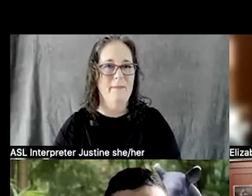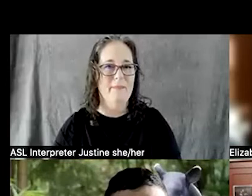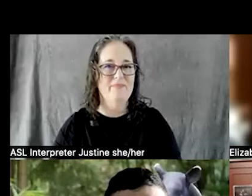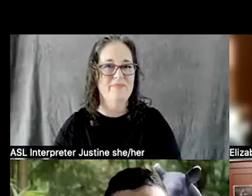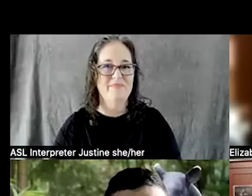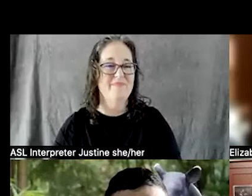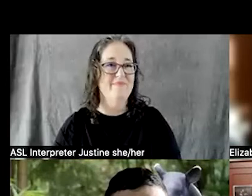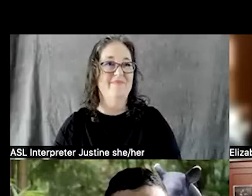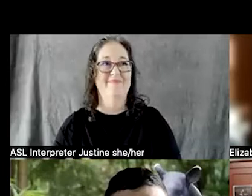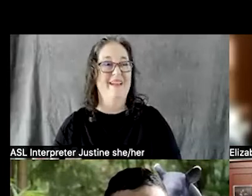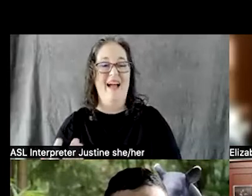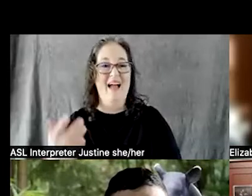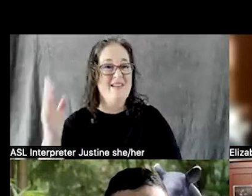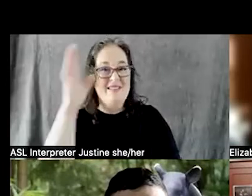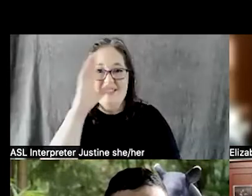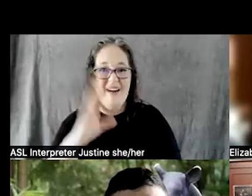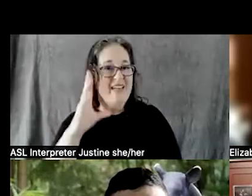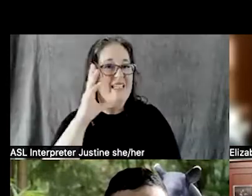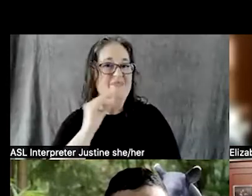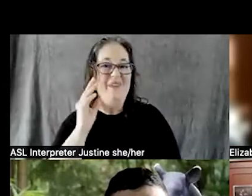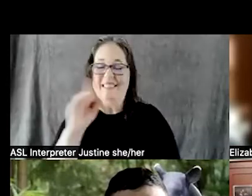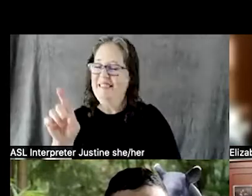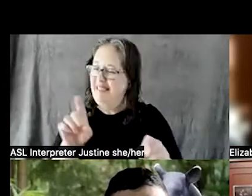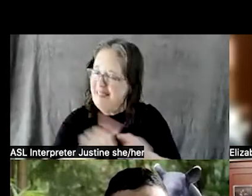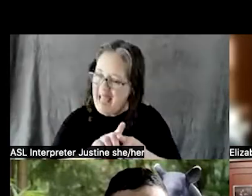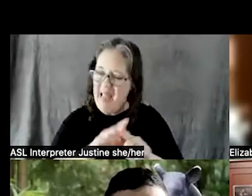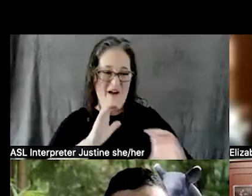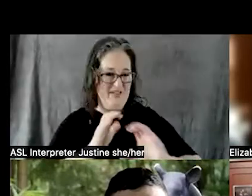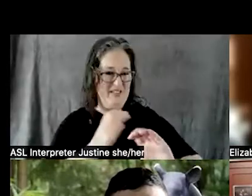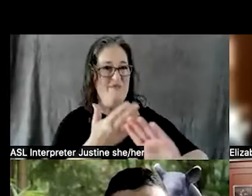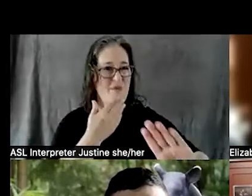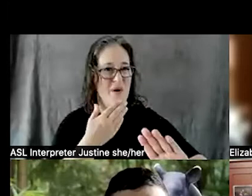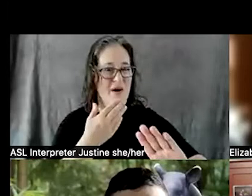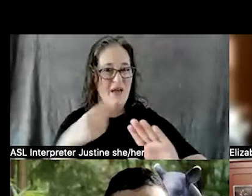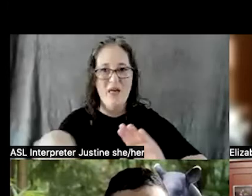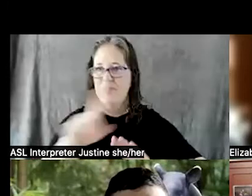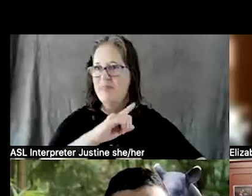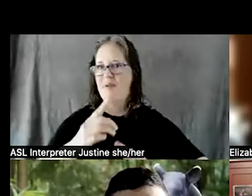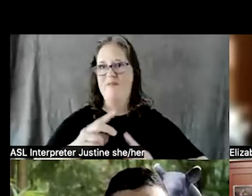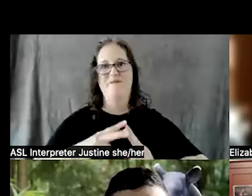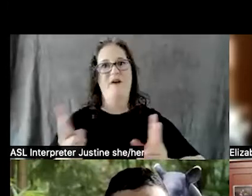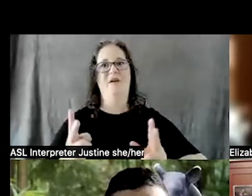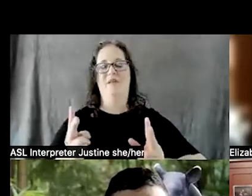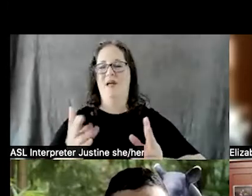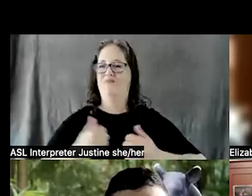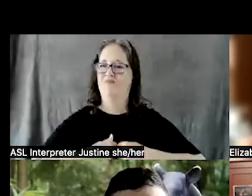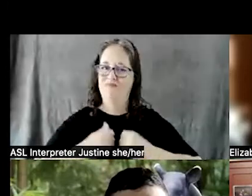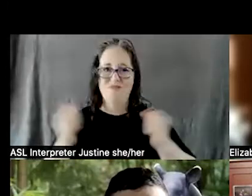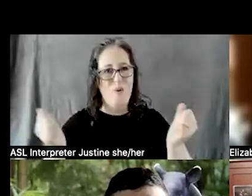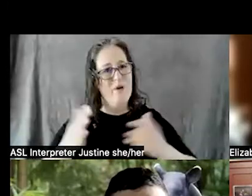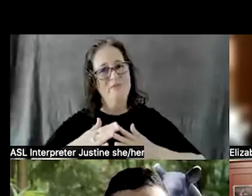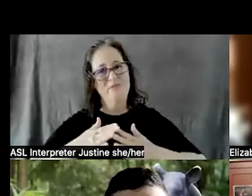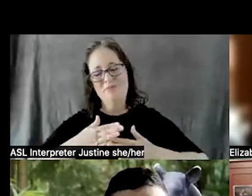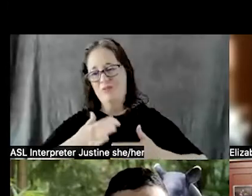had conversations I had never had with anybody else, and they were very open and eager to share their